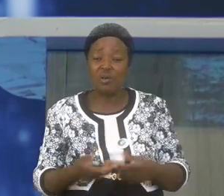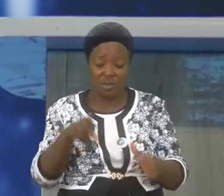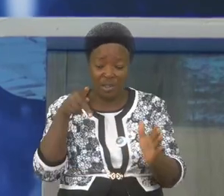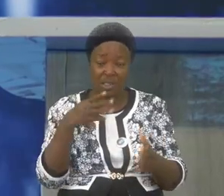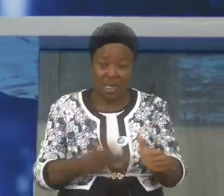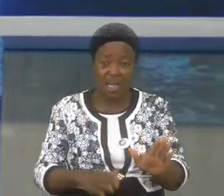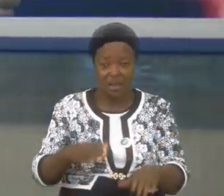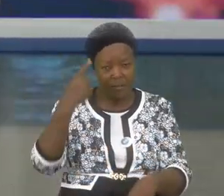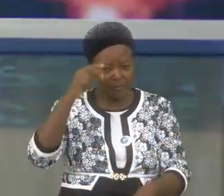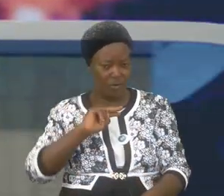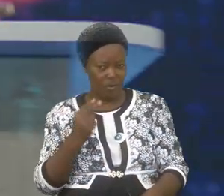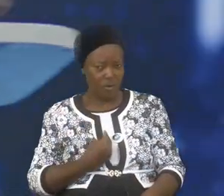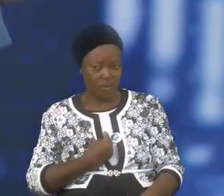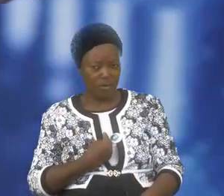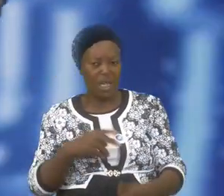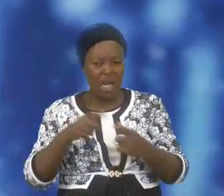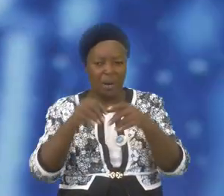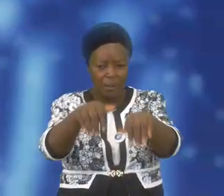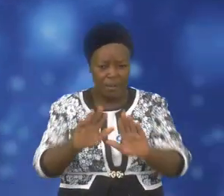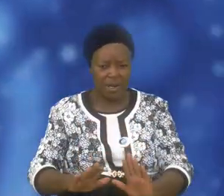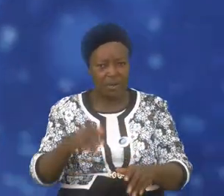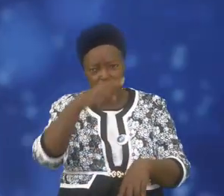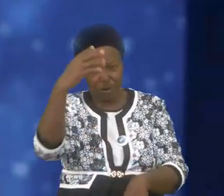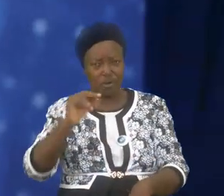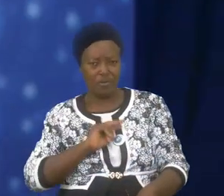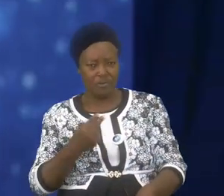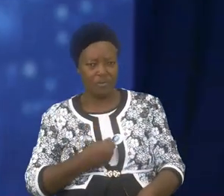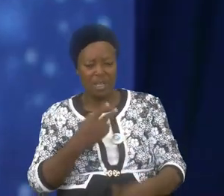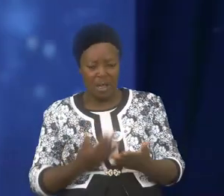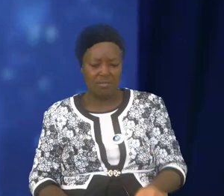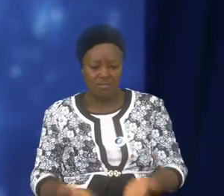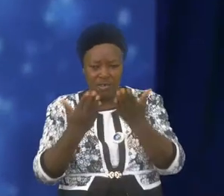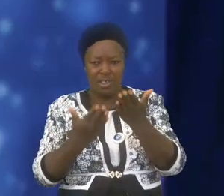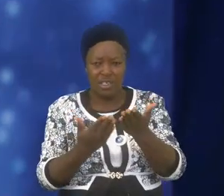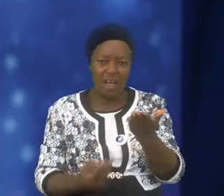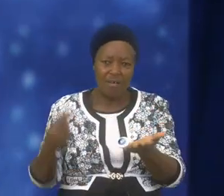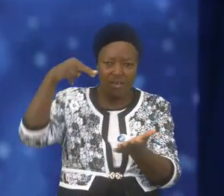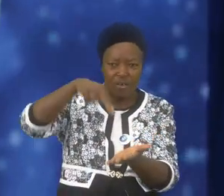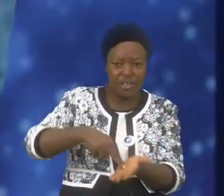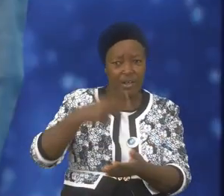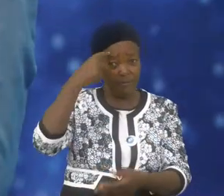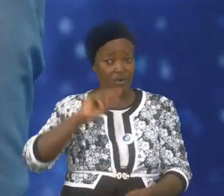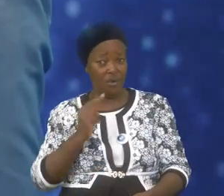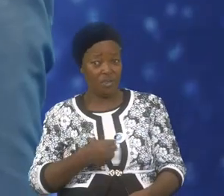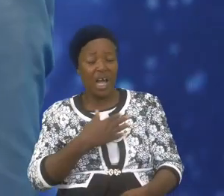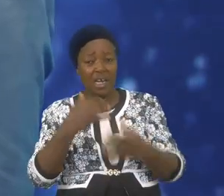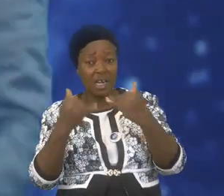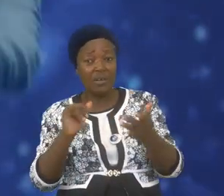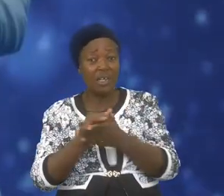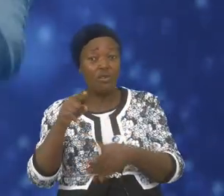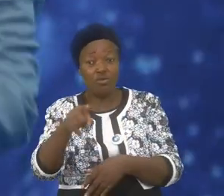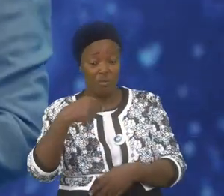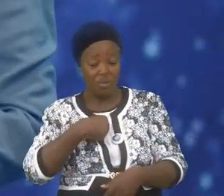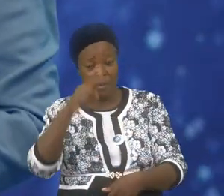us. And now that we believe in him, he takes our hand. He raises us up